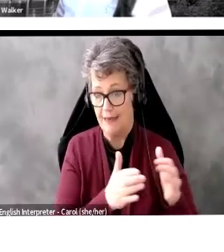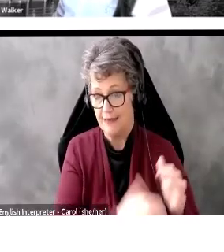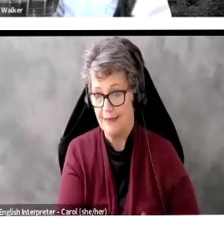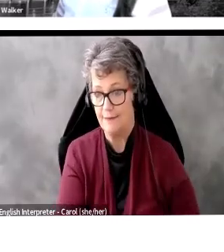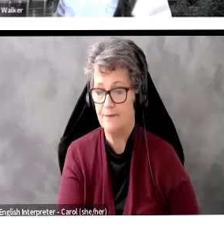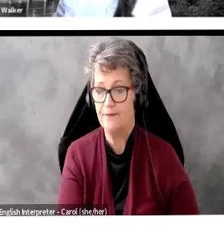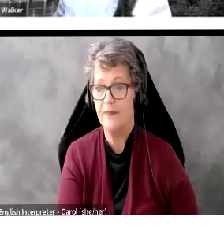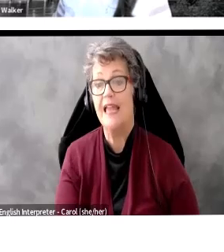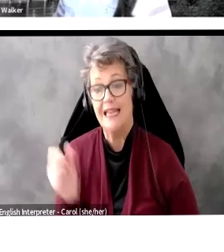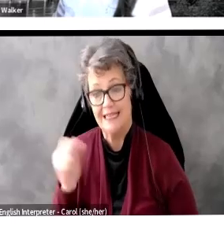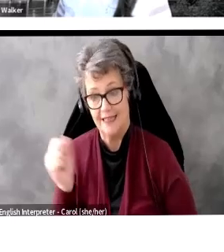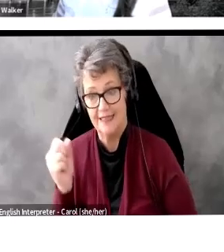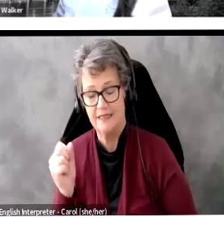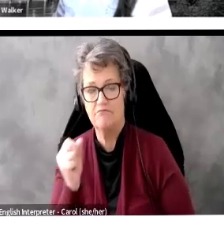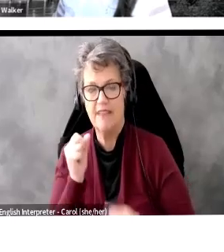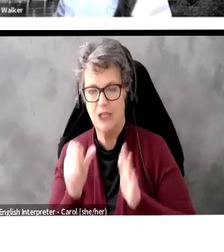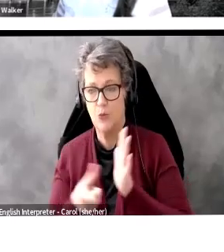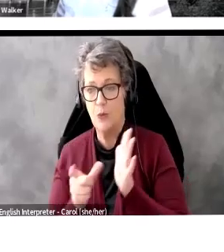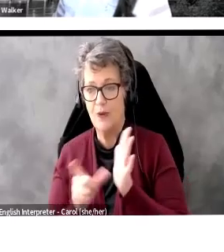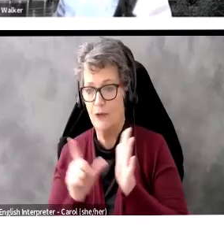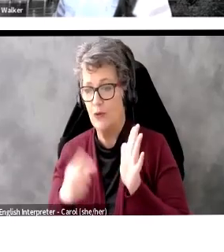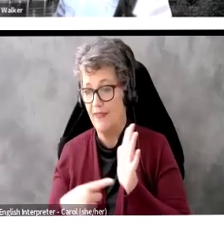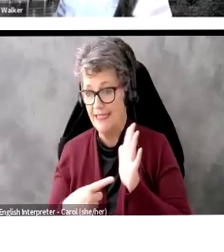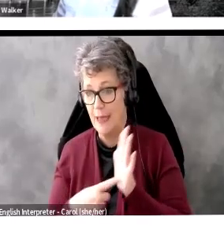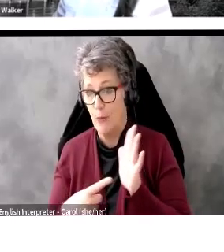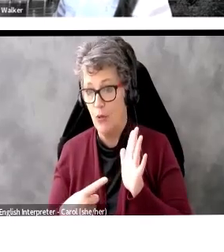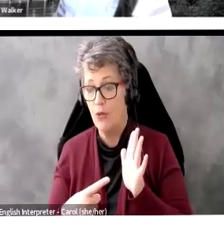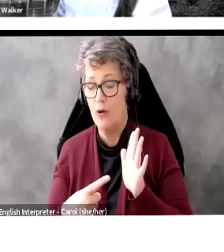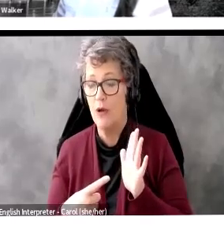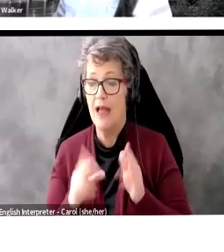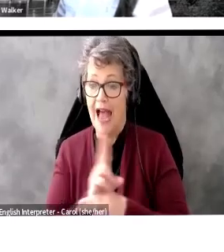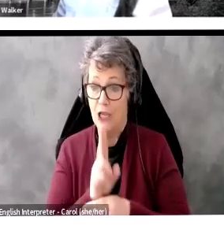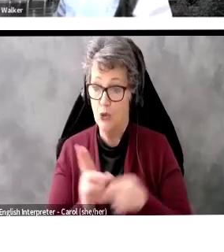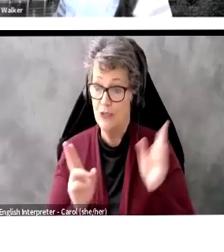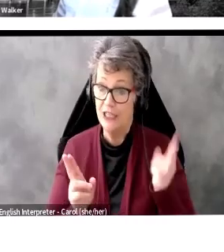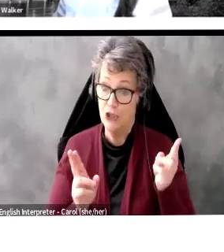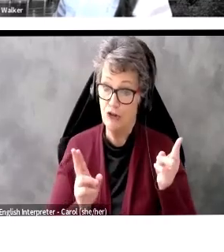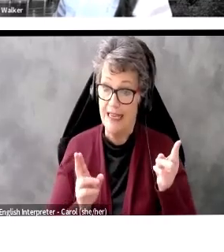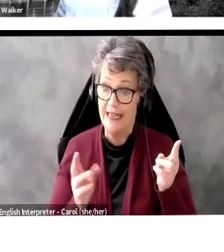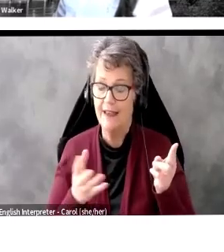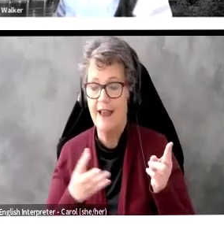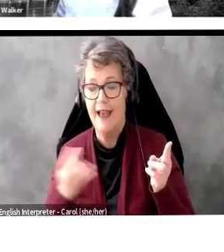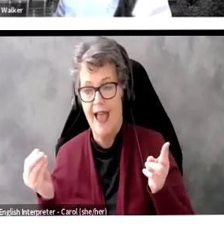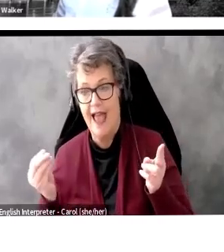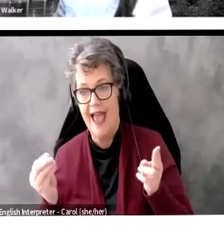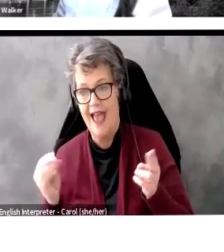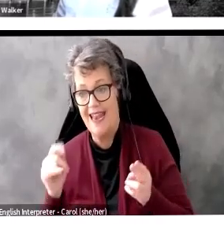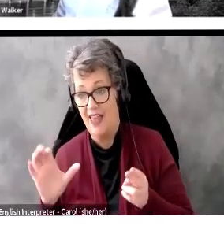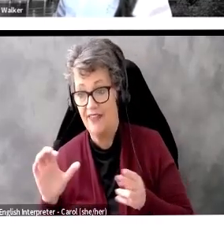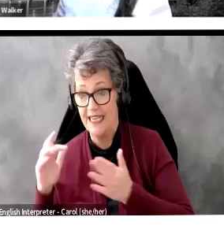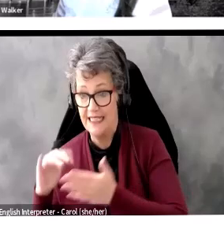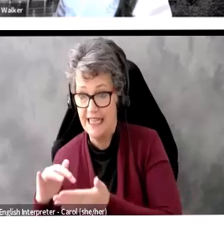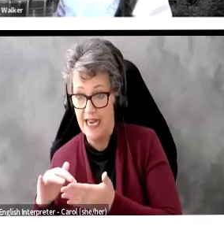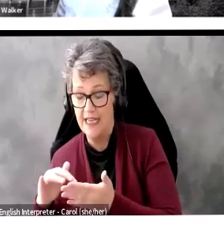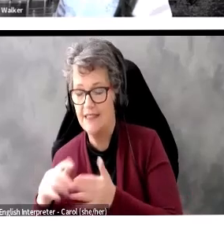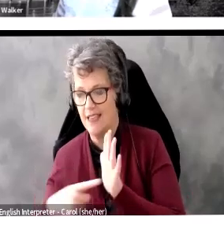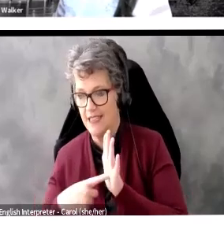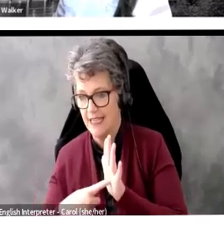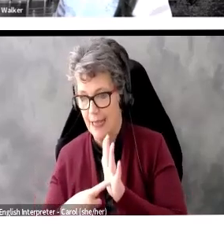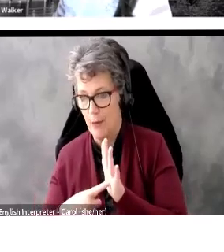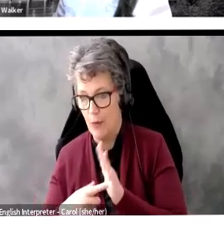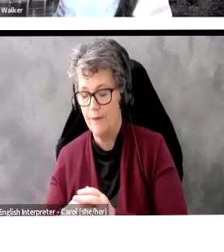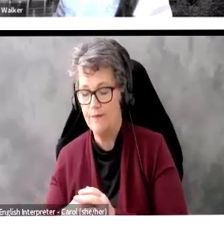classes? Yes, as I reviewed in the example, I used history and ethnic studies as an